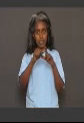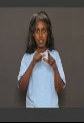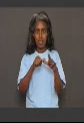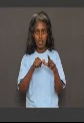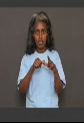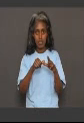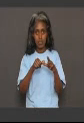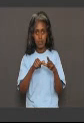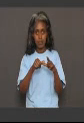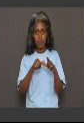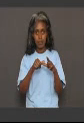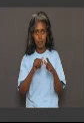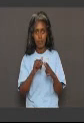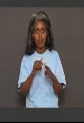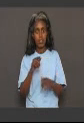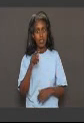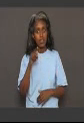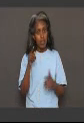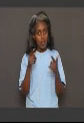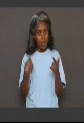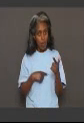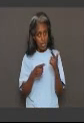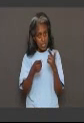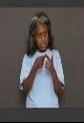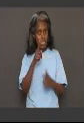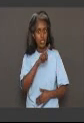of complementary angles are equal.